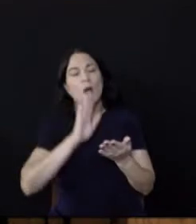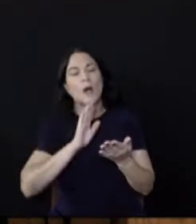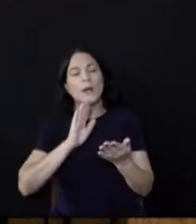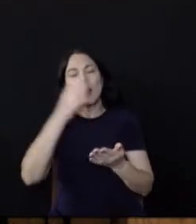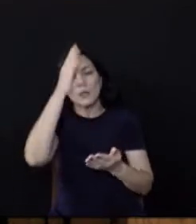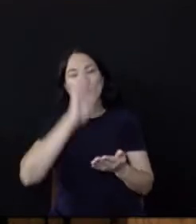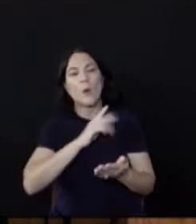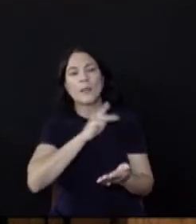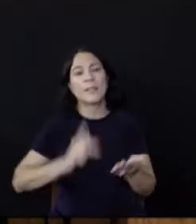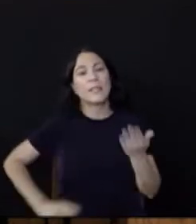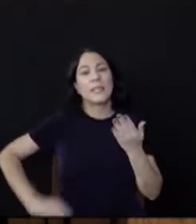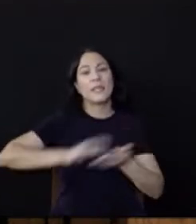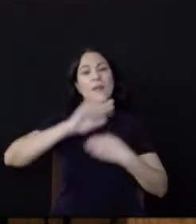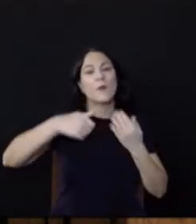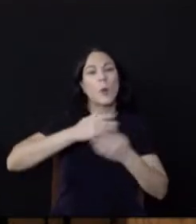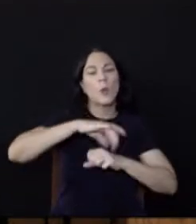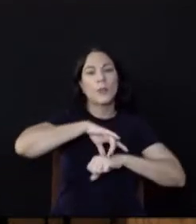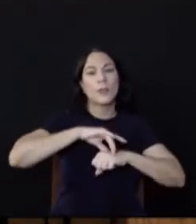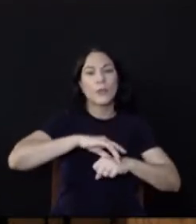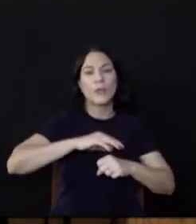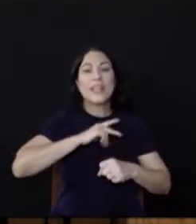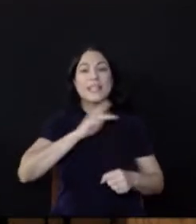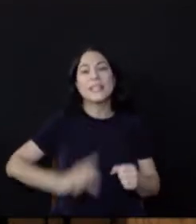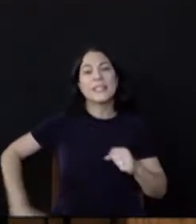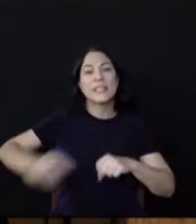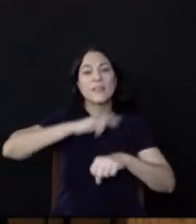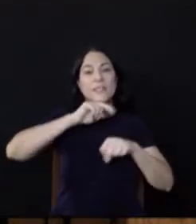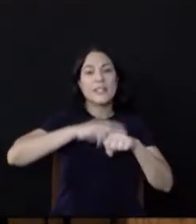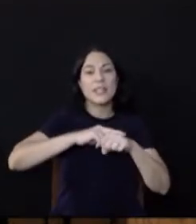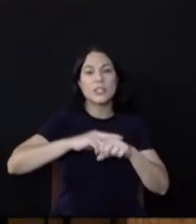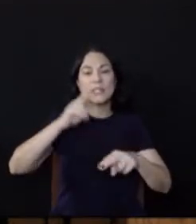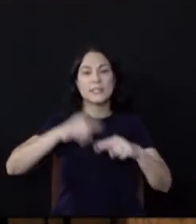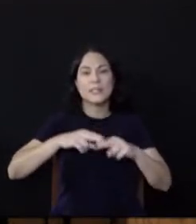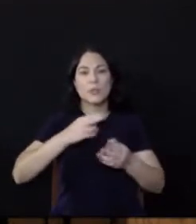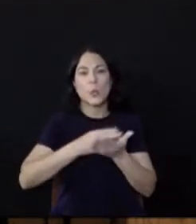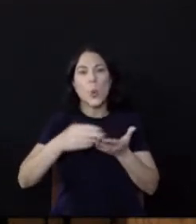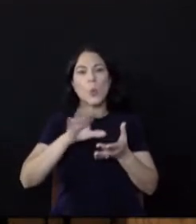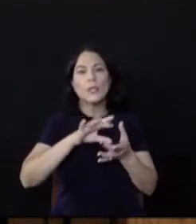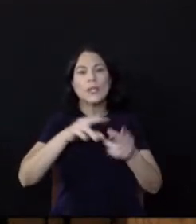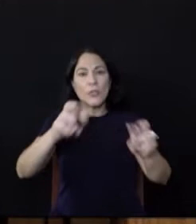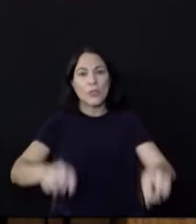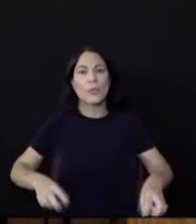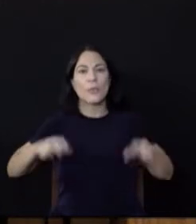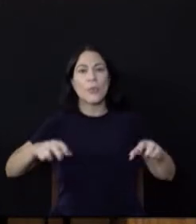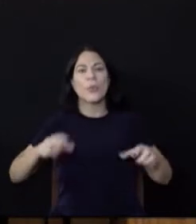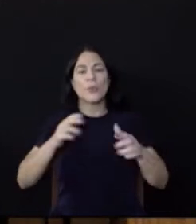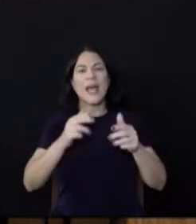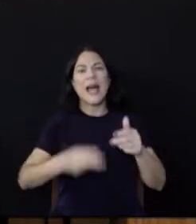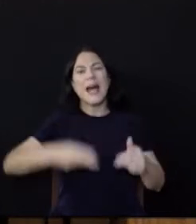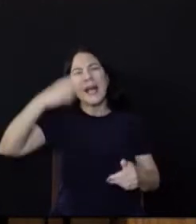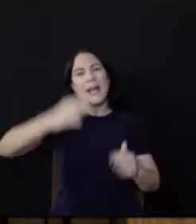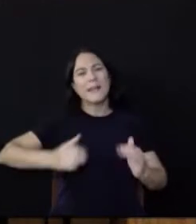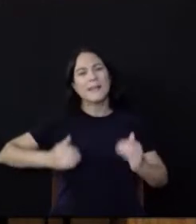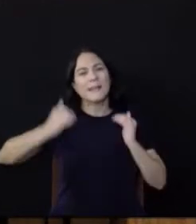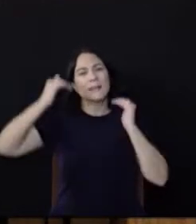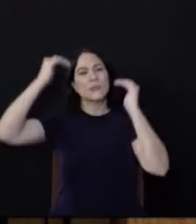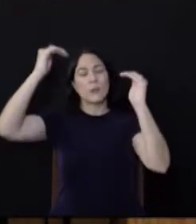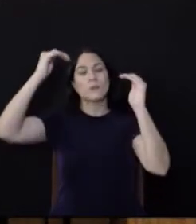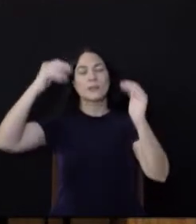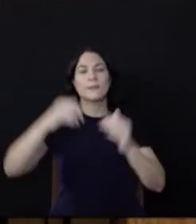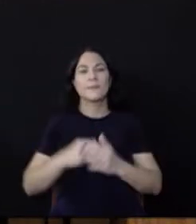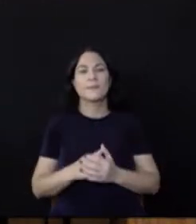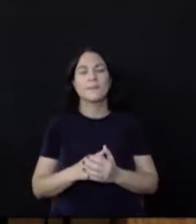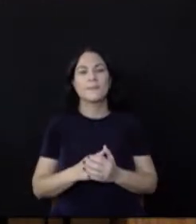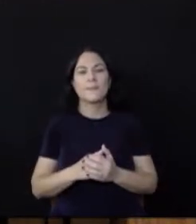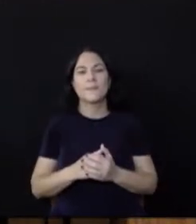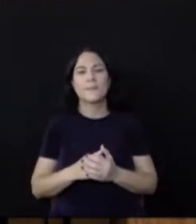of all the earth. God is king over the nations. God sits on his holy throne. He is highly exalted. As